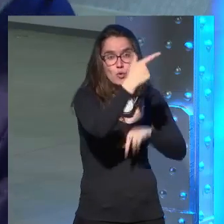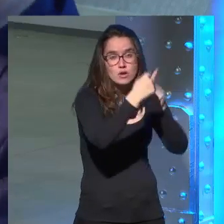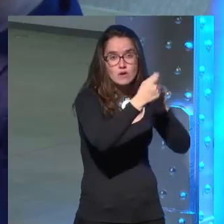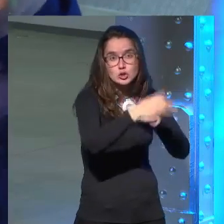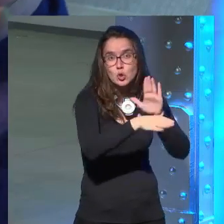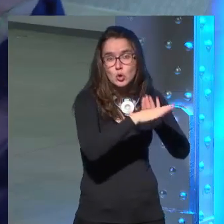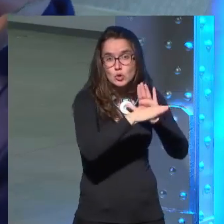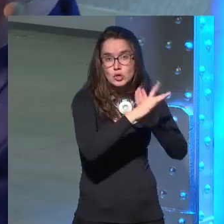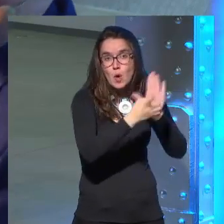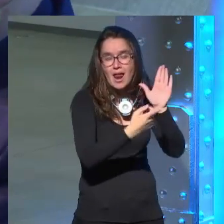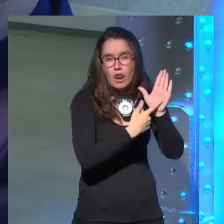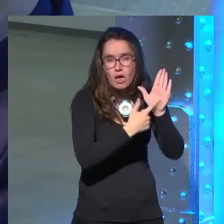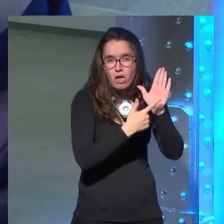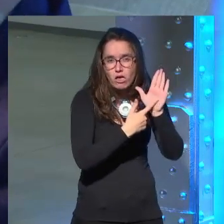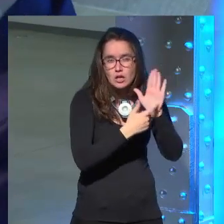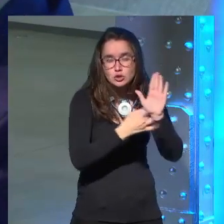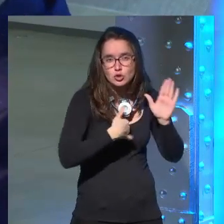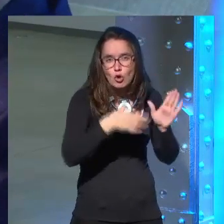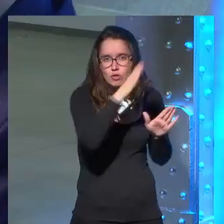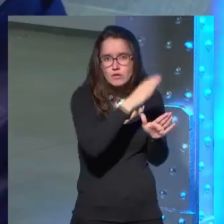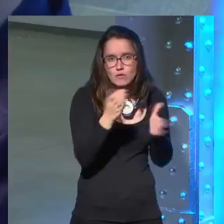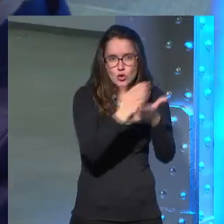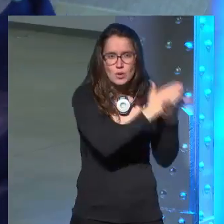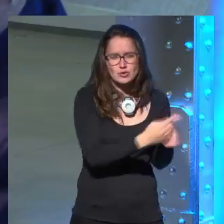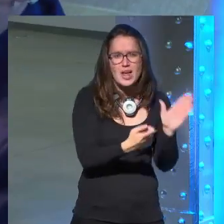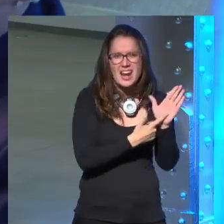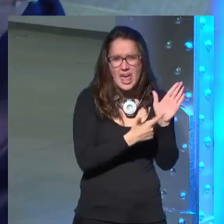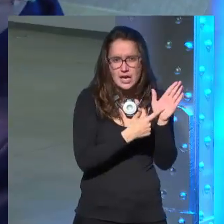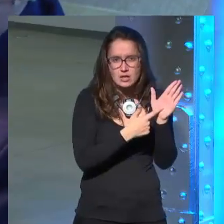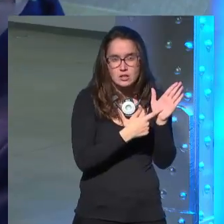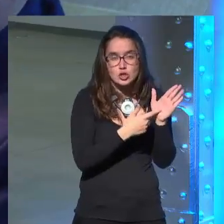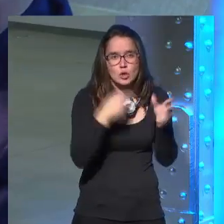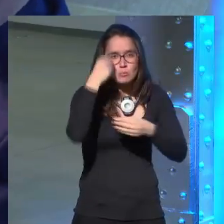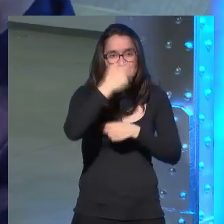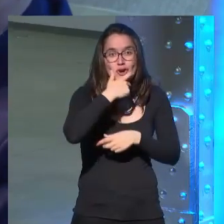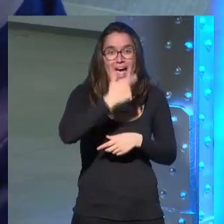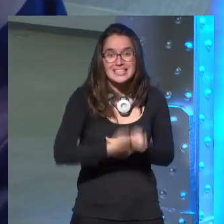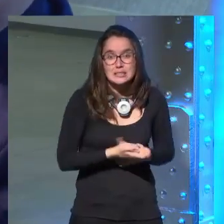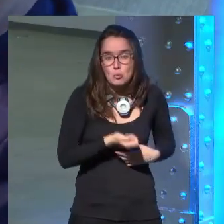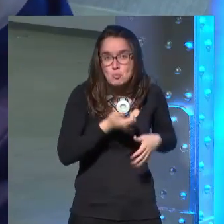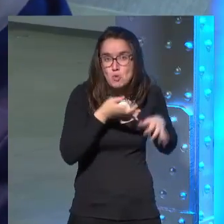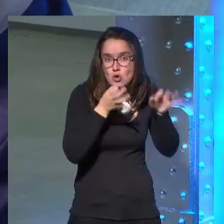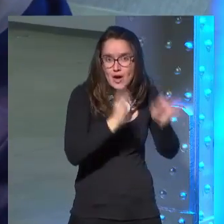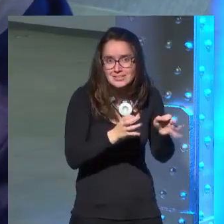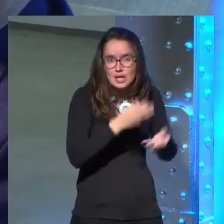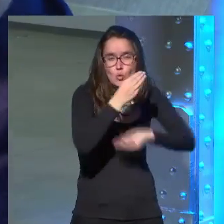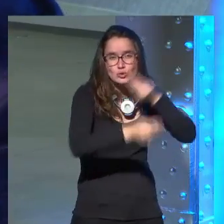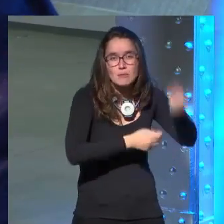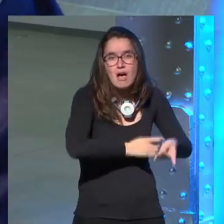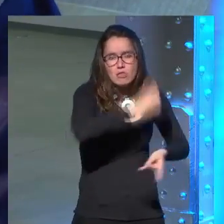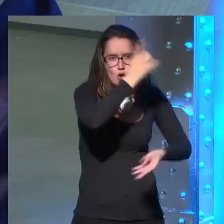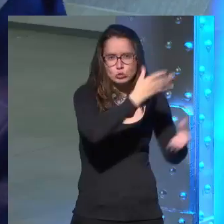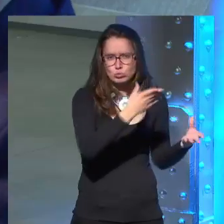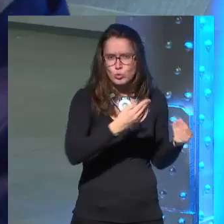going to be a scientist and I'm going to study those laws. I think Einstein was a little bit like that. He used God a lot in